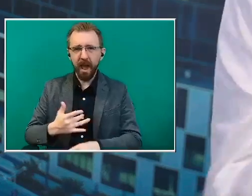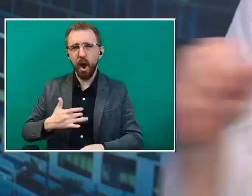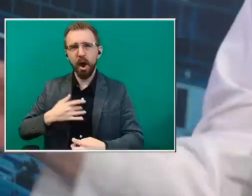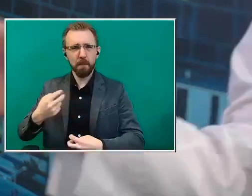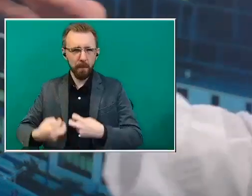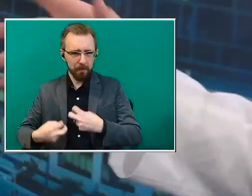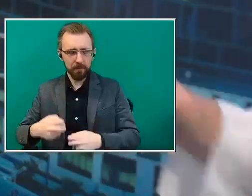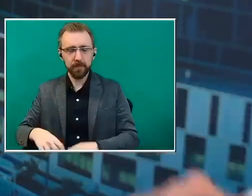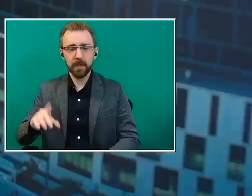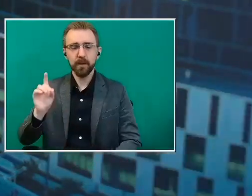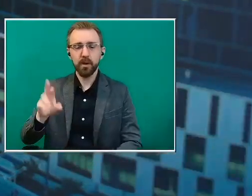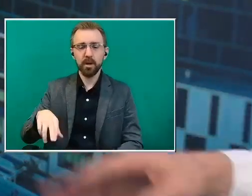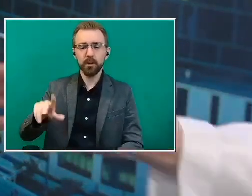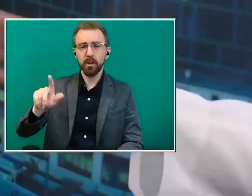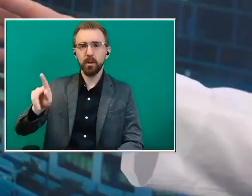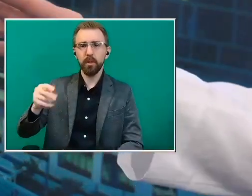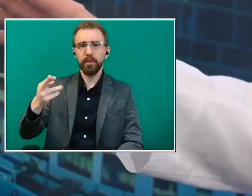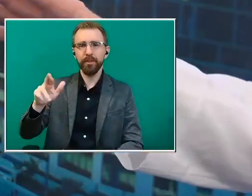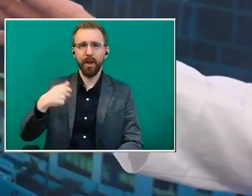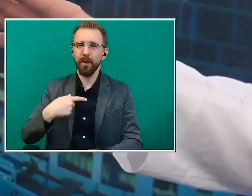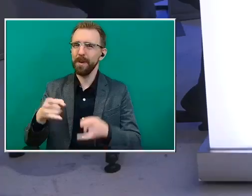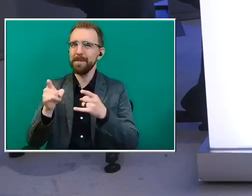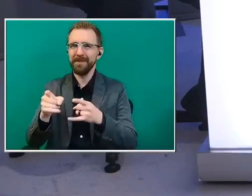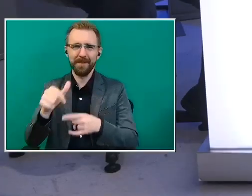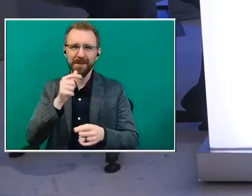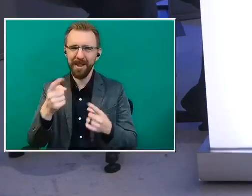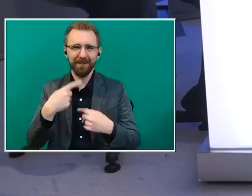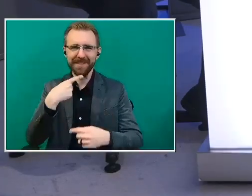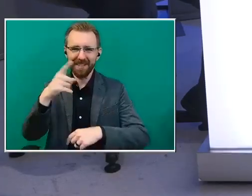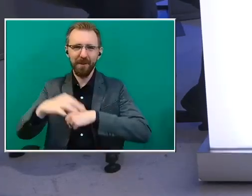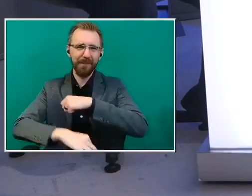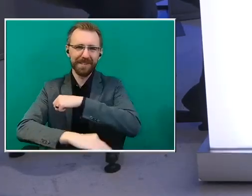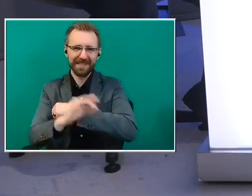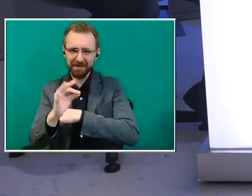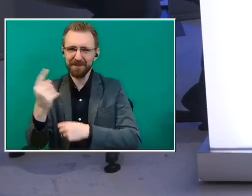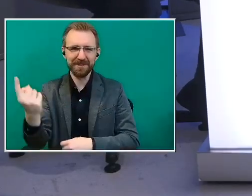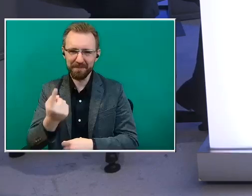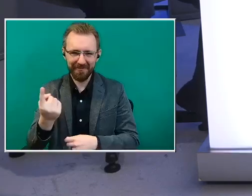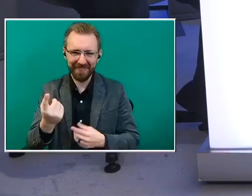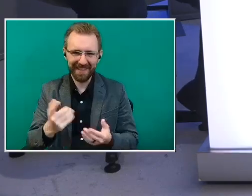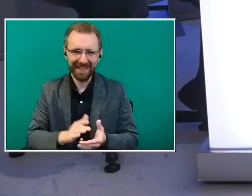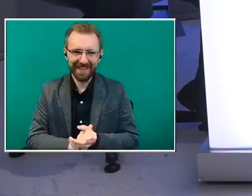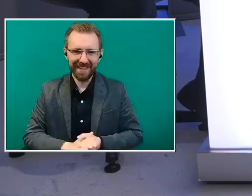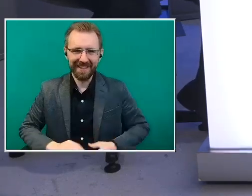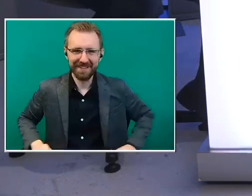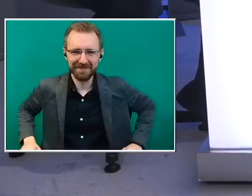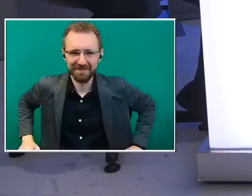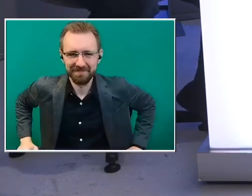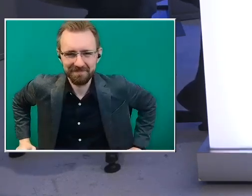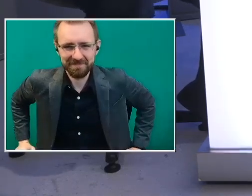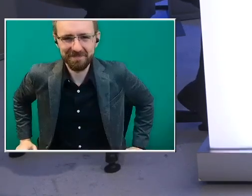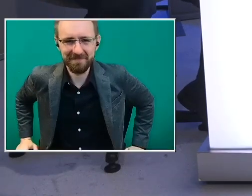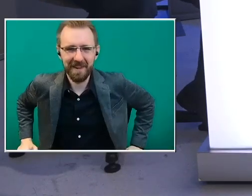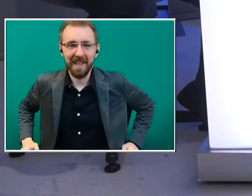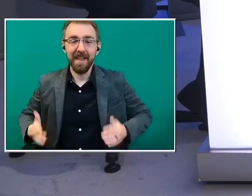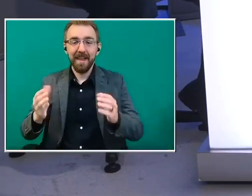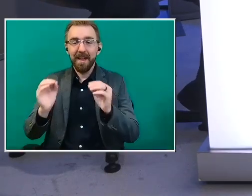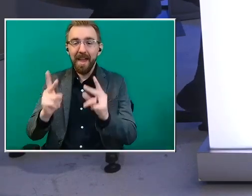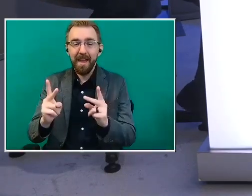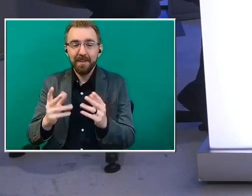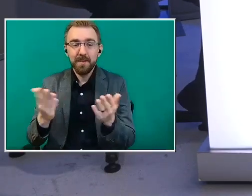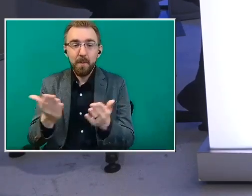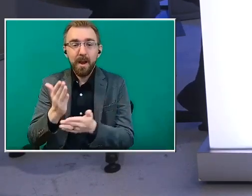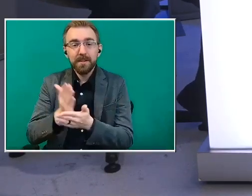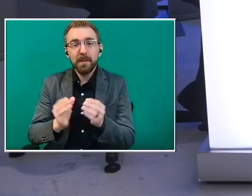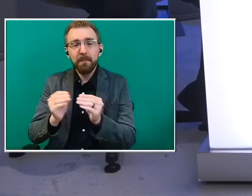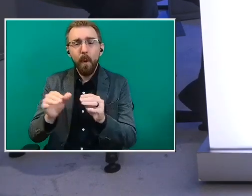us. We made fun of you for not being here. We said you overslept or something. They were sleeping. Wow, that was a bad joke. Okay, so what are some of the more common